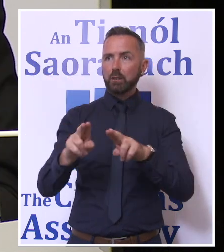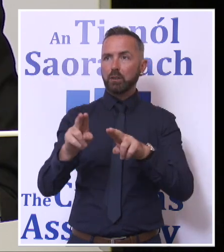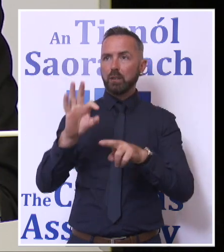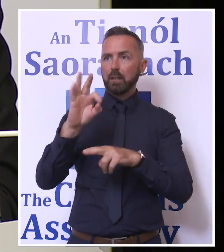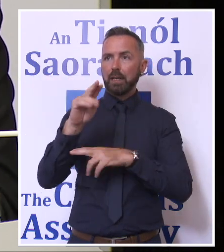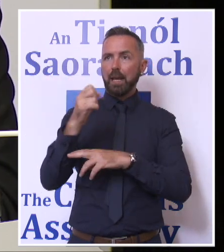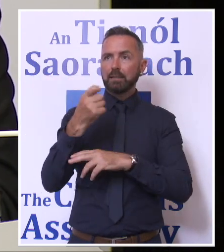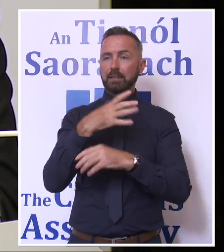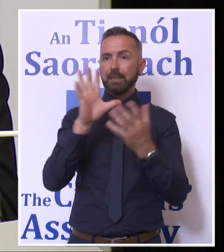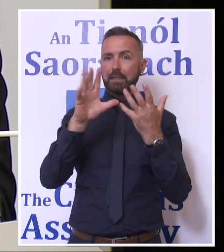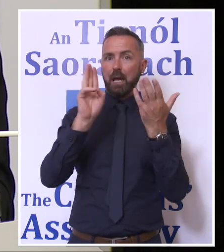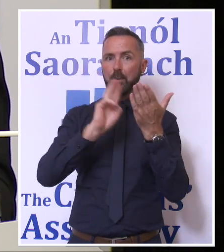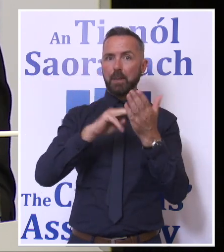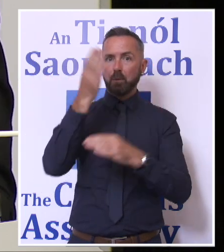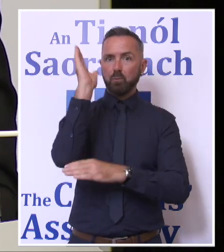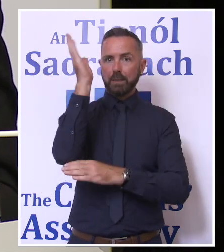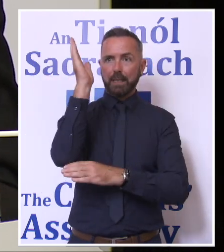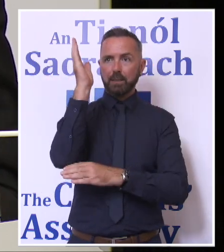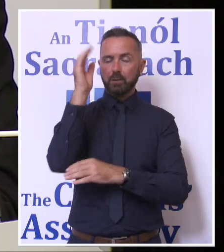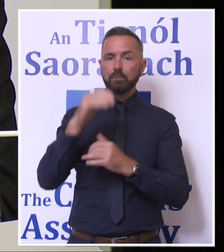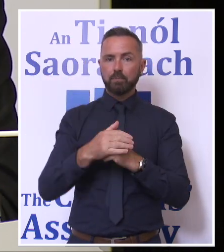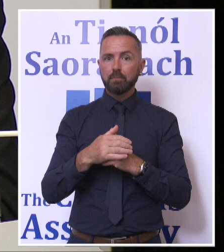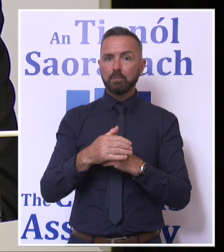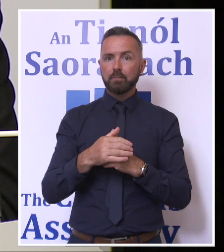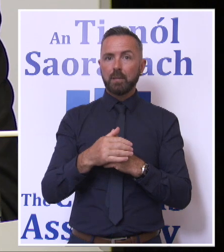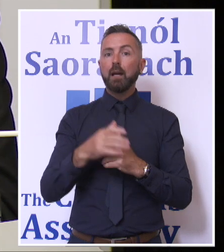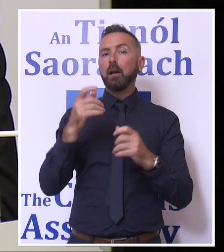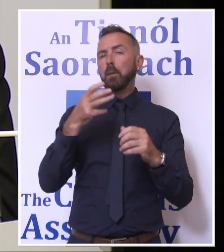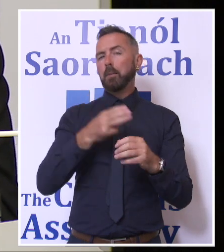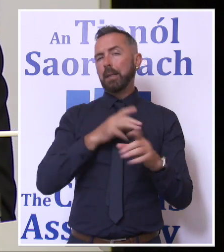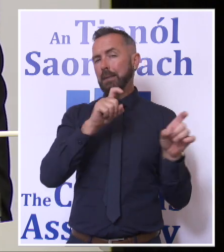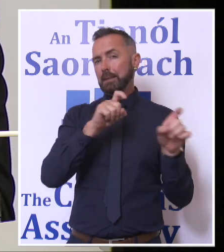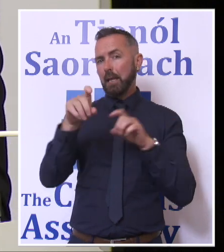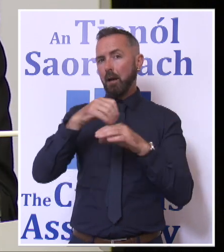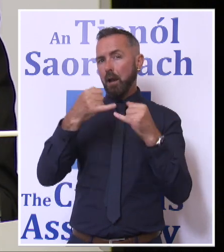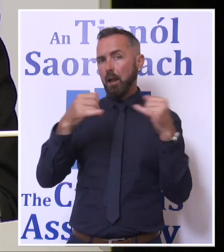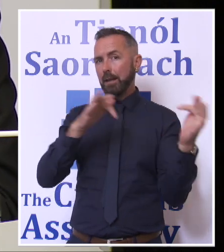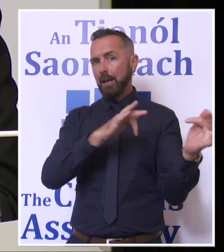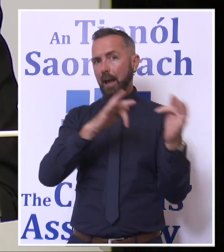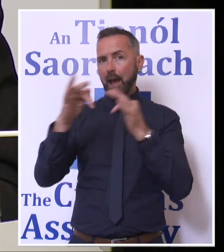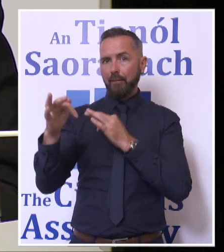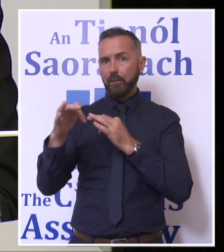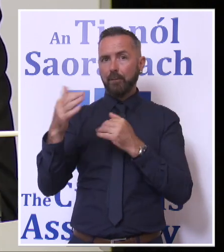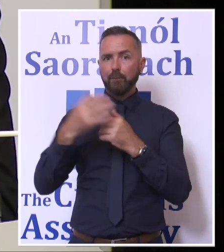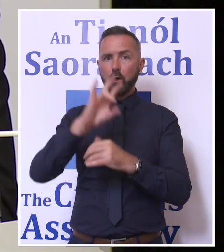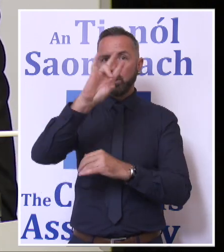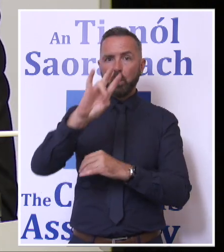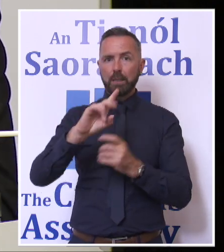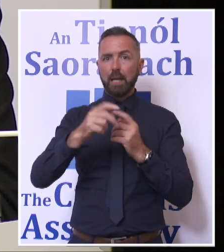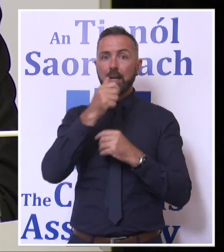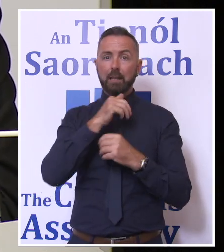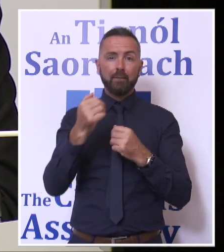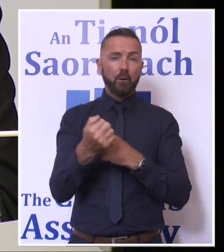10-minute presentation. I would ask you if you can stay in line after the presentation to take a question and answer session for approximately 5